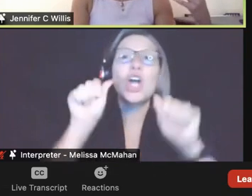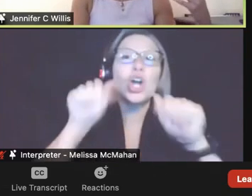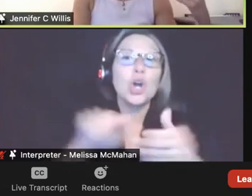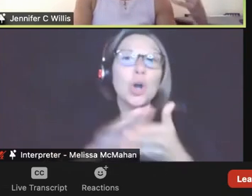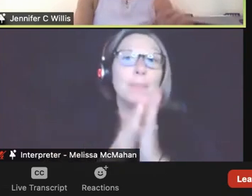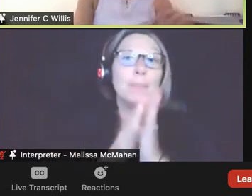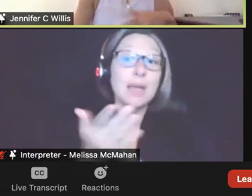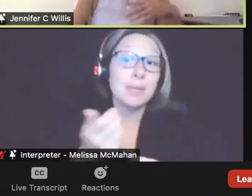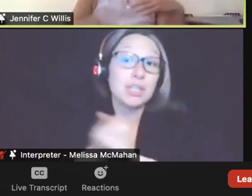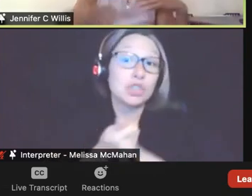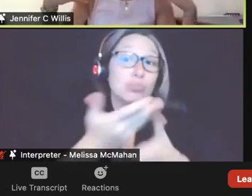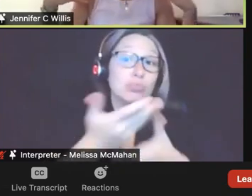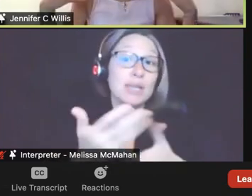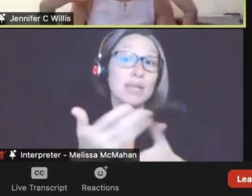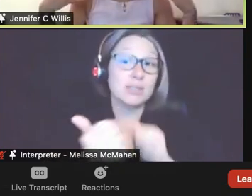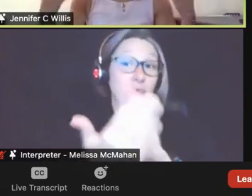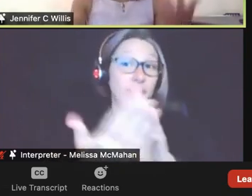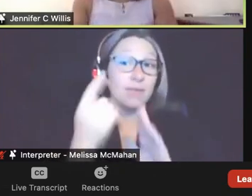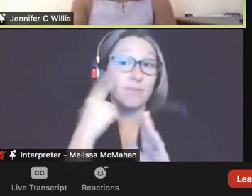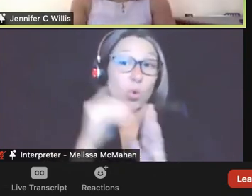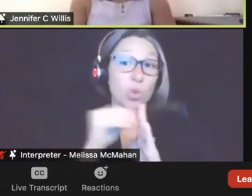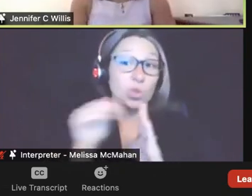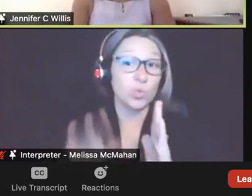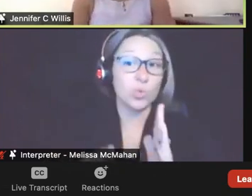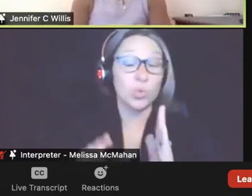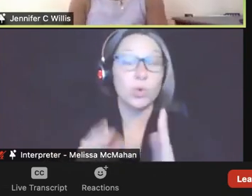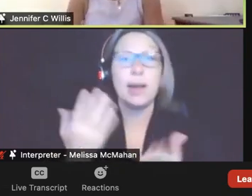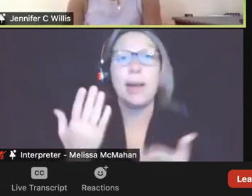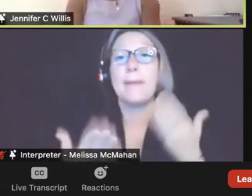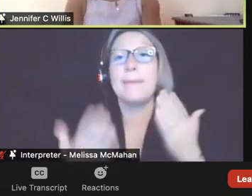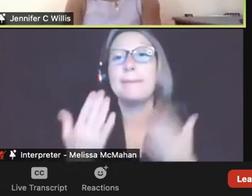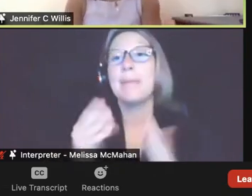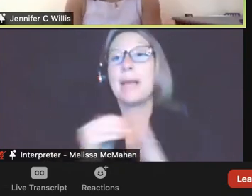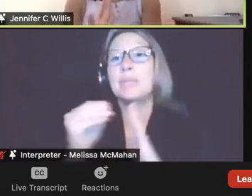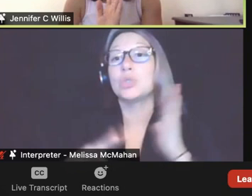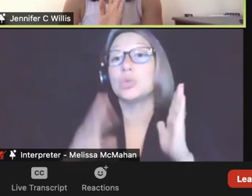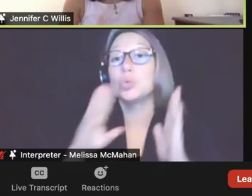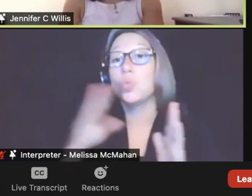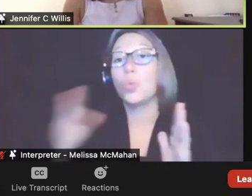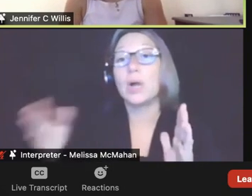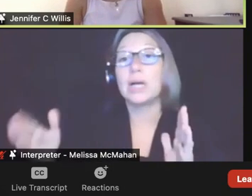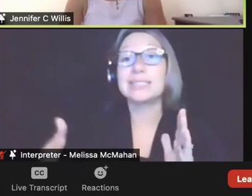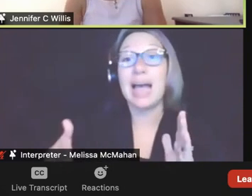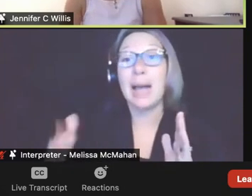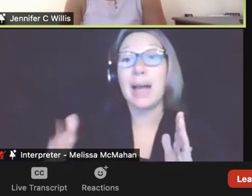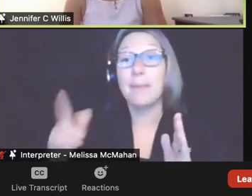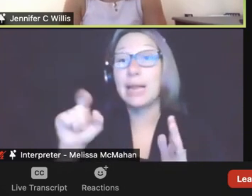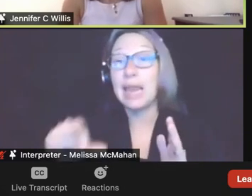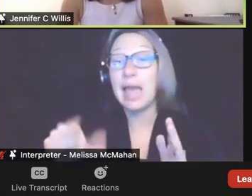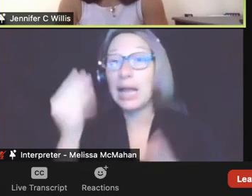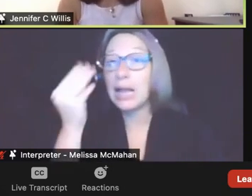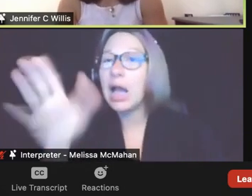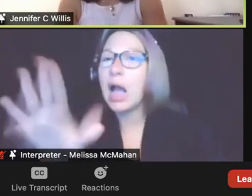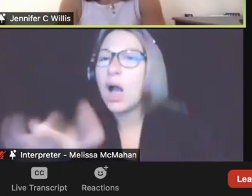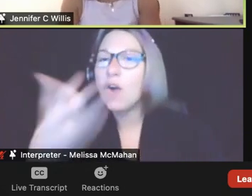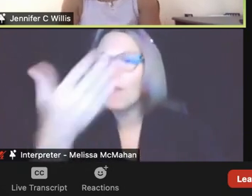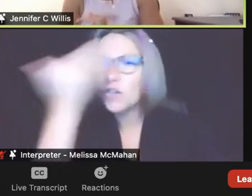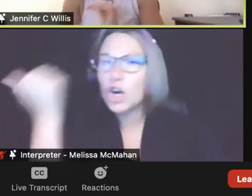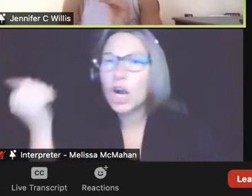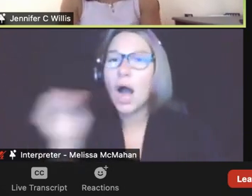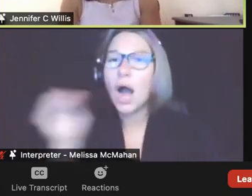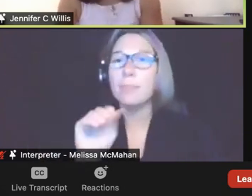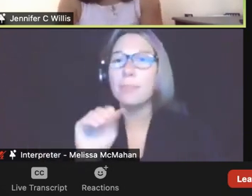expressive modality for the student. That student might tap the side of their leg if they have the ability to do so, to let somebody know, hey, you forgot to put my AFOs